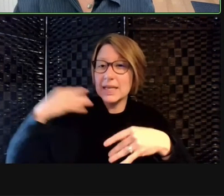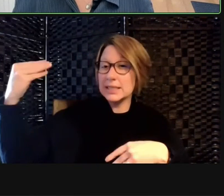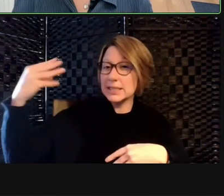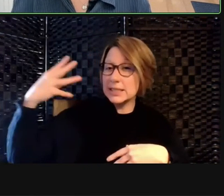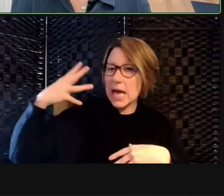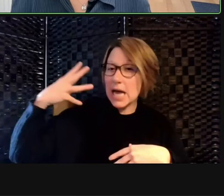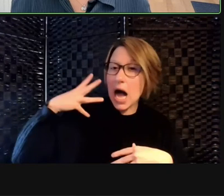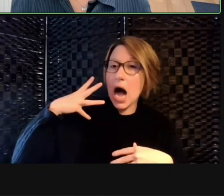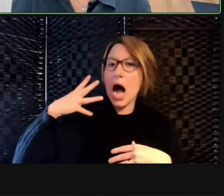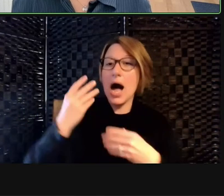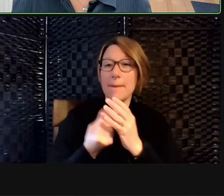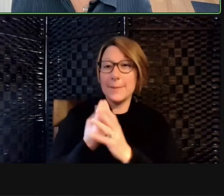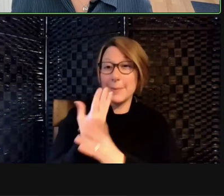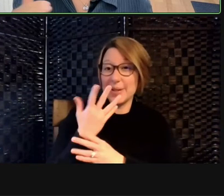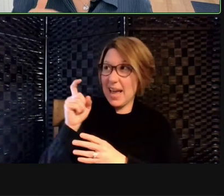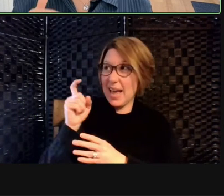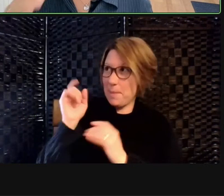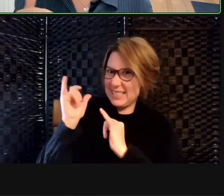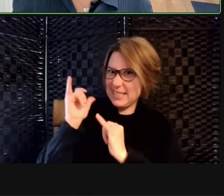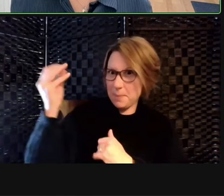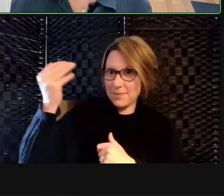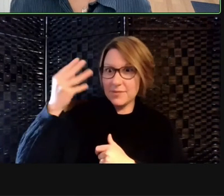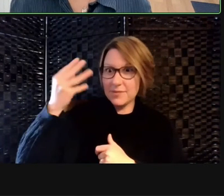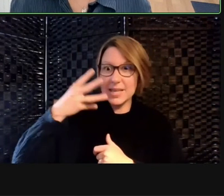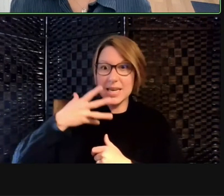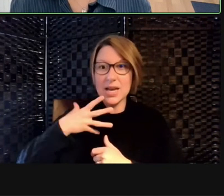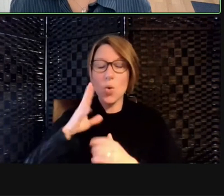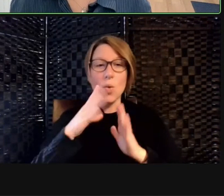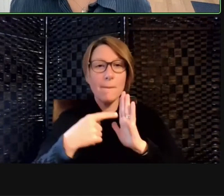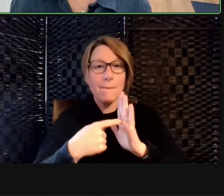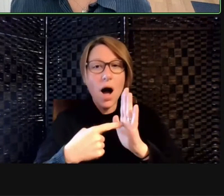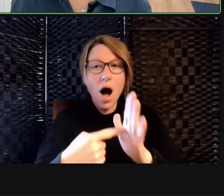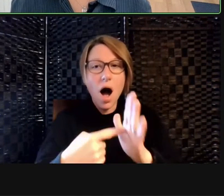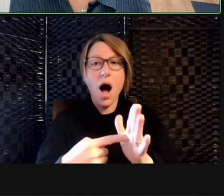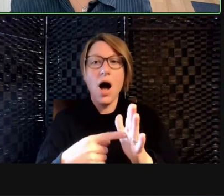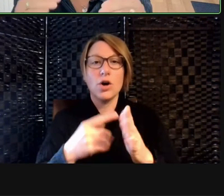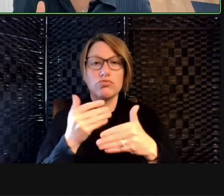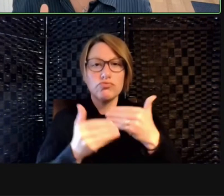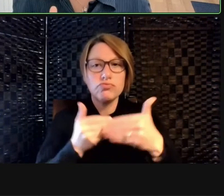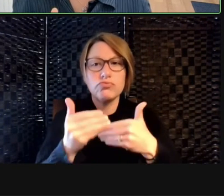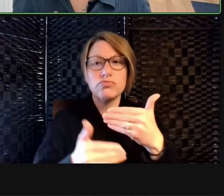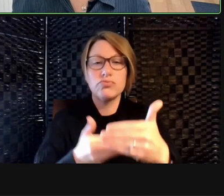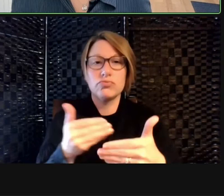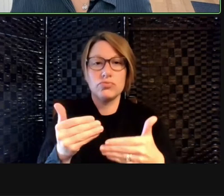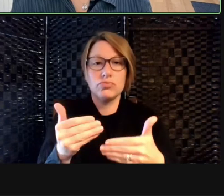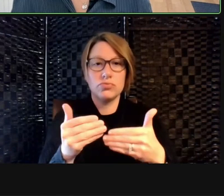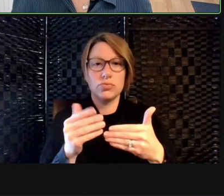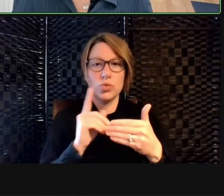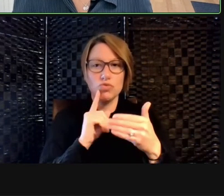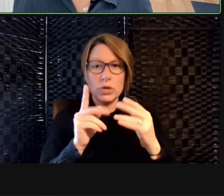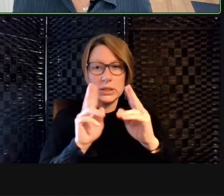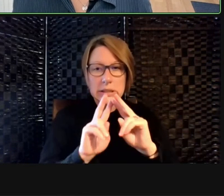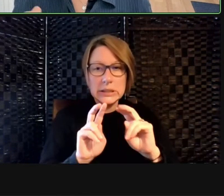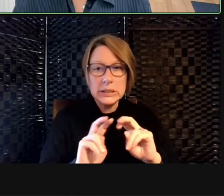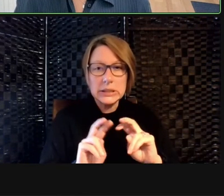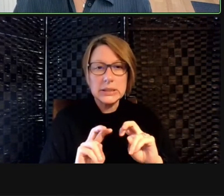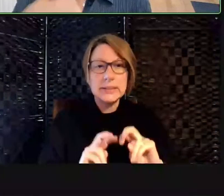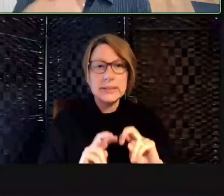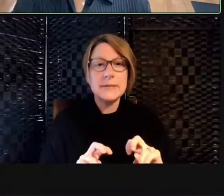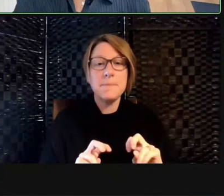plant needs to feel that heat thing too. We're going to model steps in a task or activity for them and break things down. And then we're going to